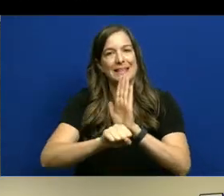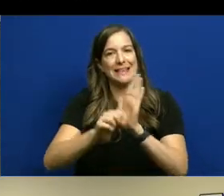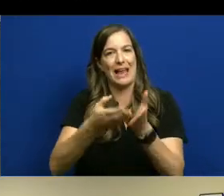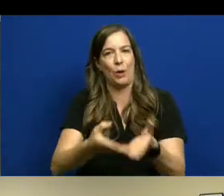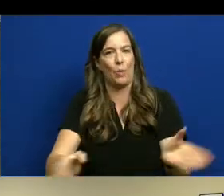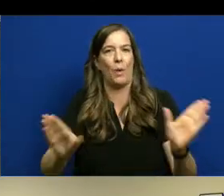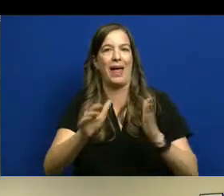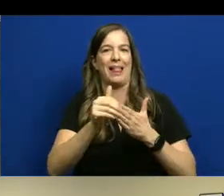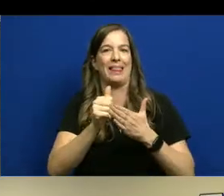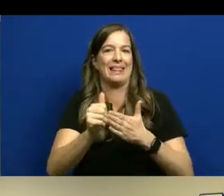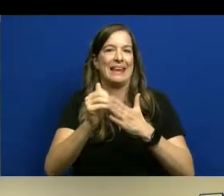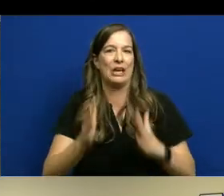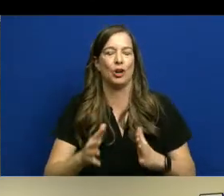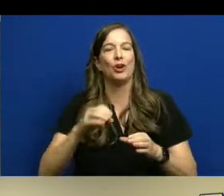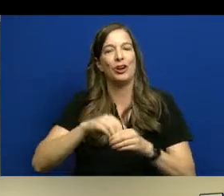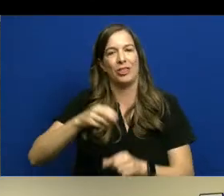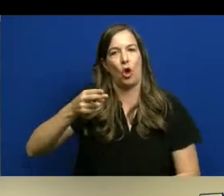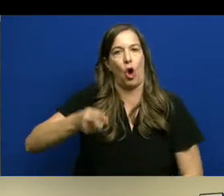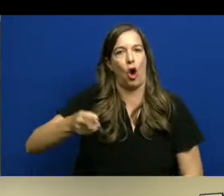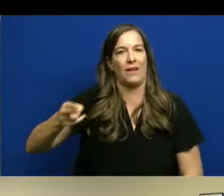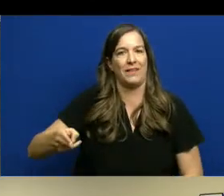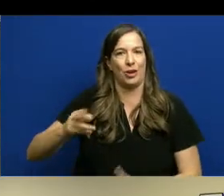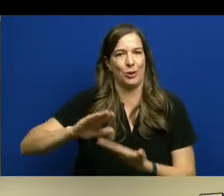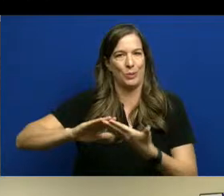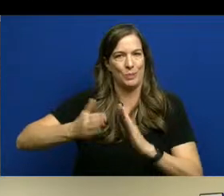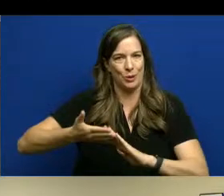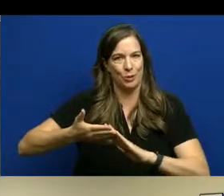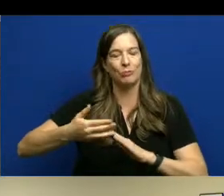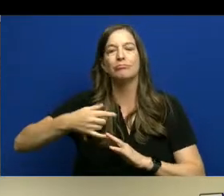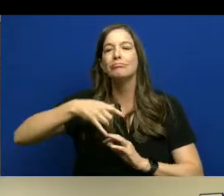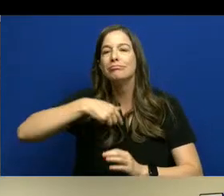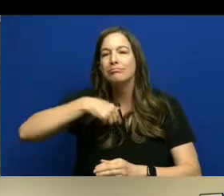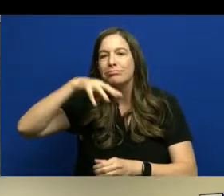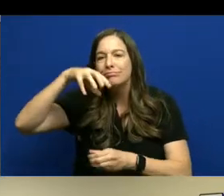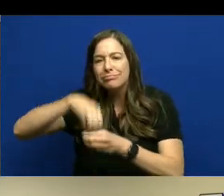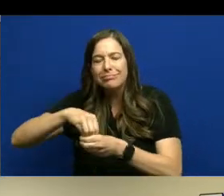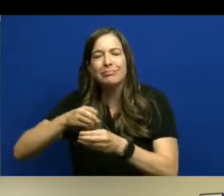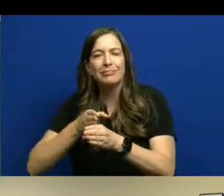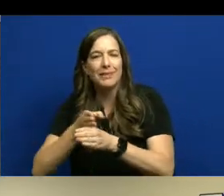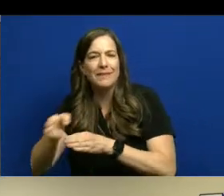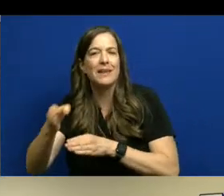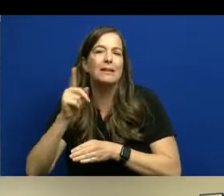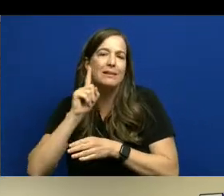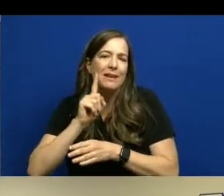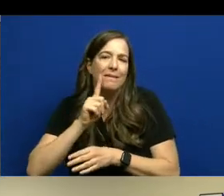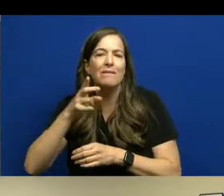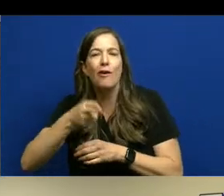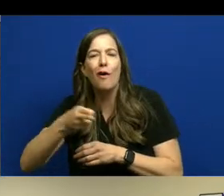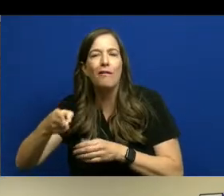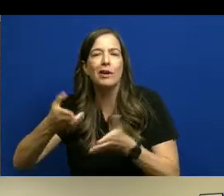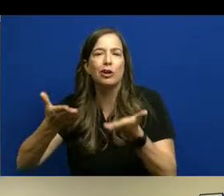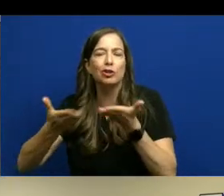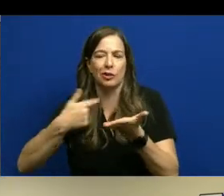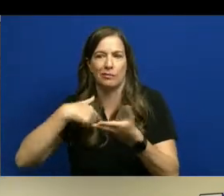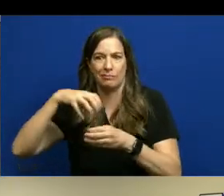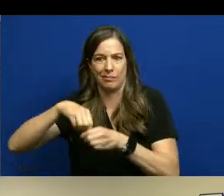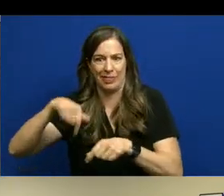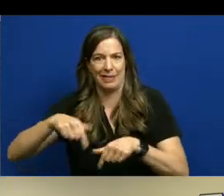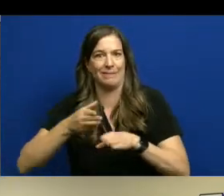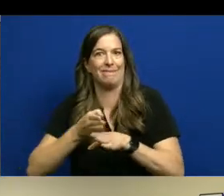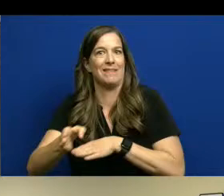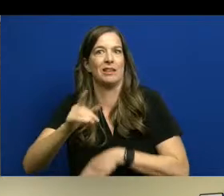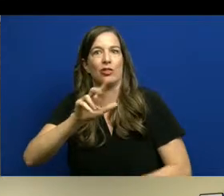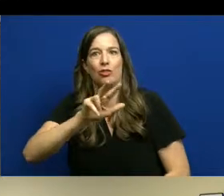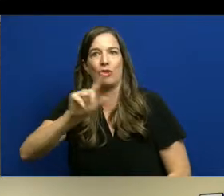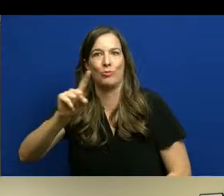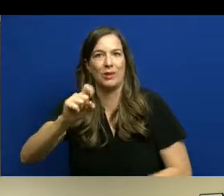hearing community. I've worked in the field of deaf and hard of hearing services for 31 years. I